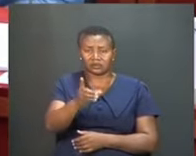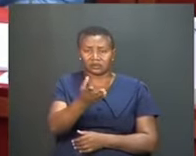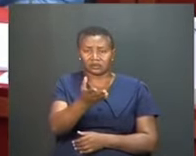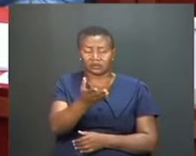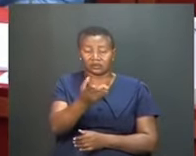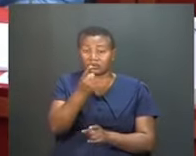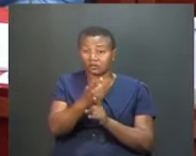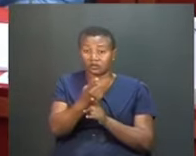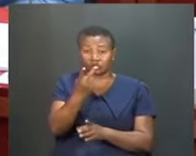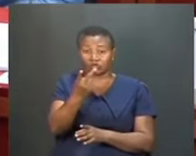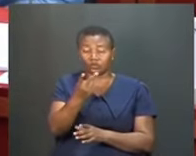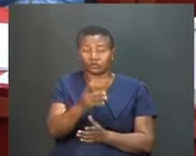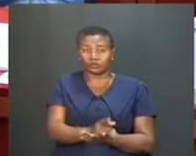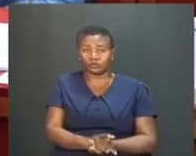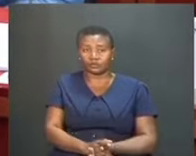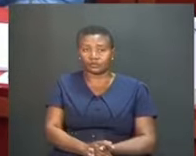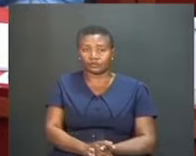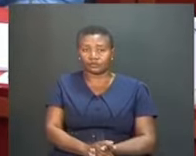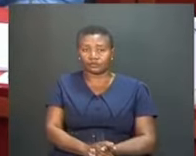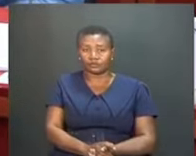Speaker.